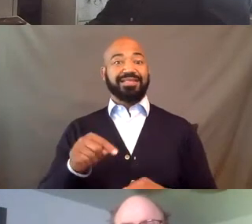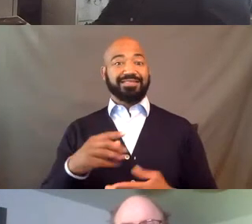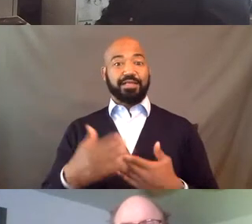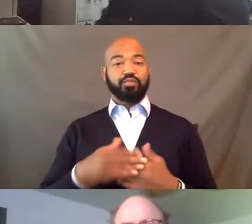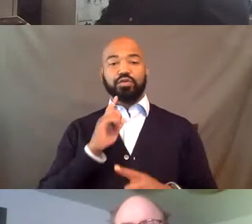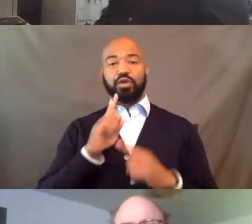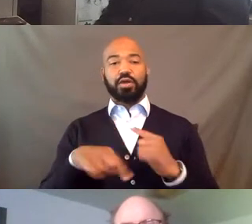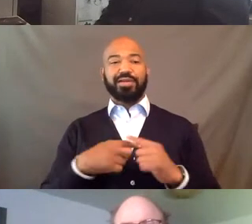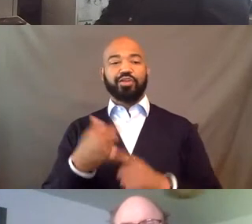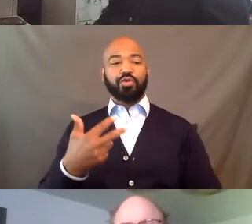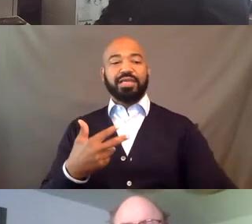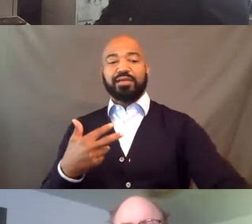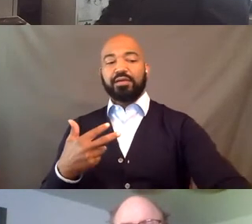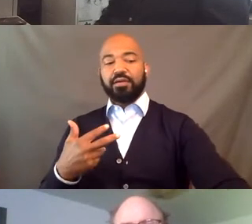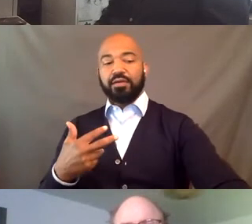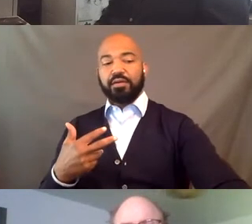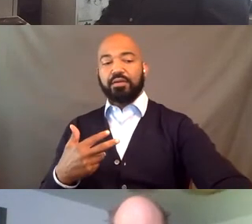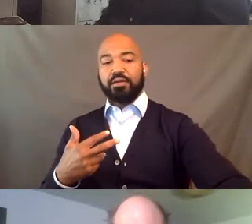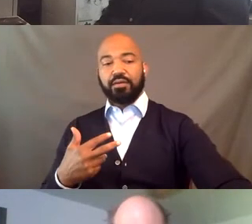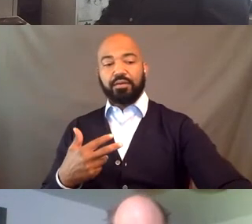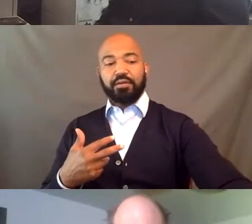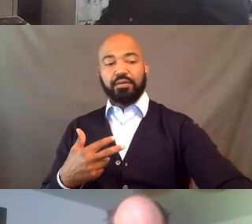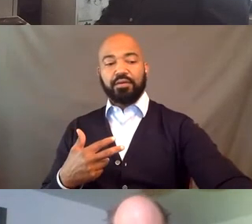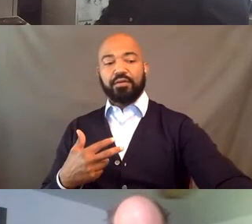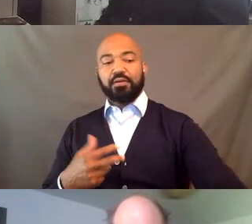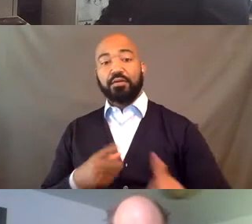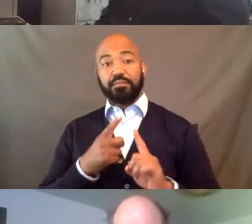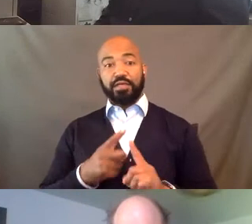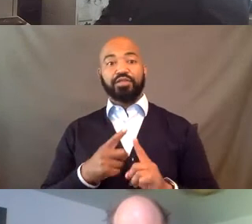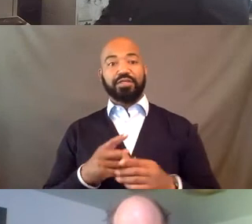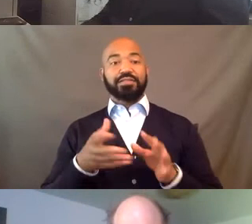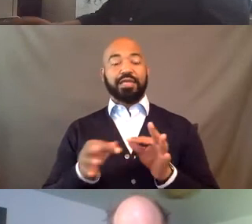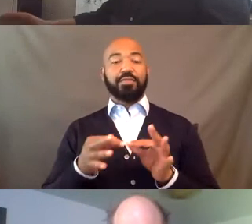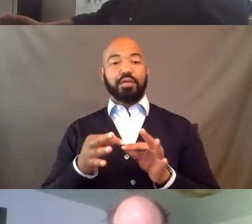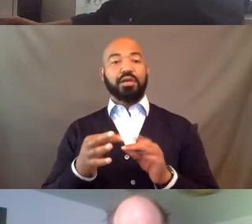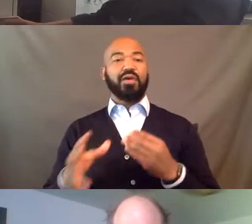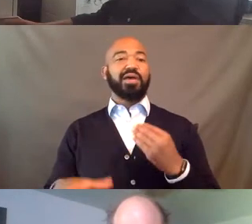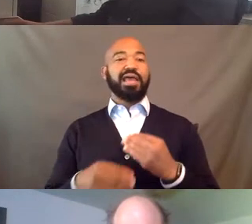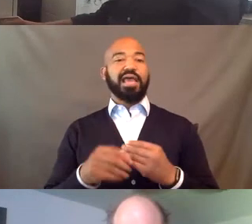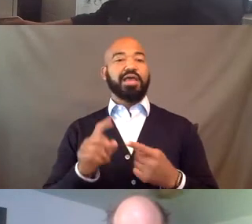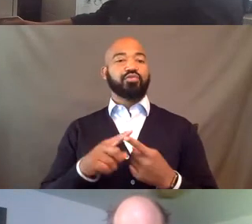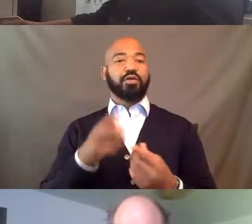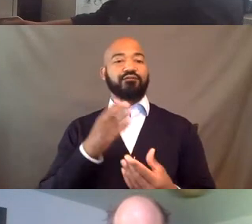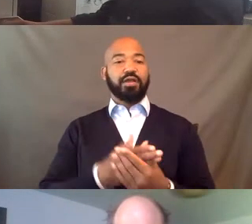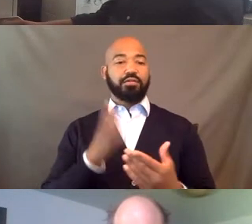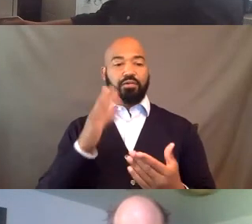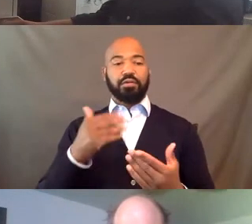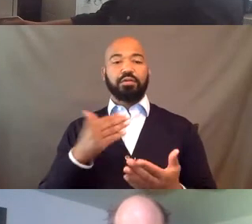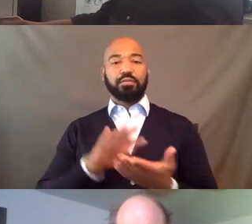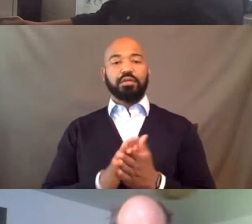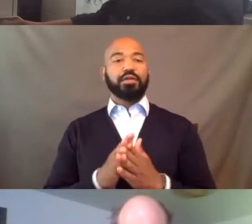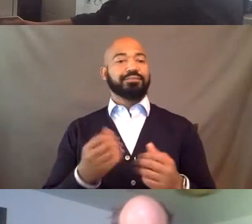mission statements. So I'm going to copy and paste them into a file so that we have them safe. And